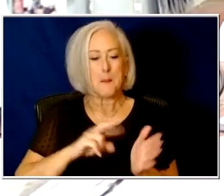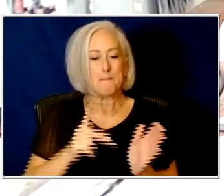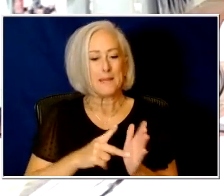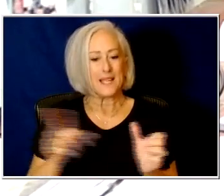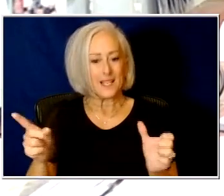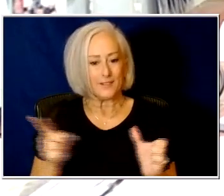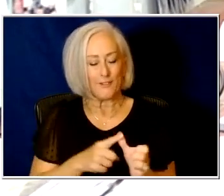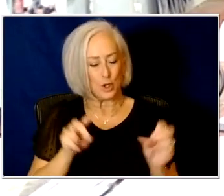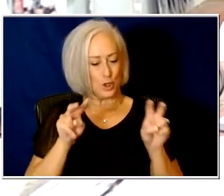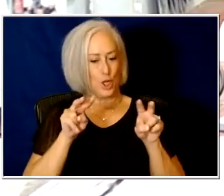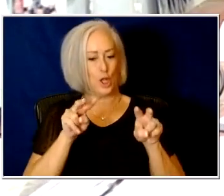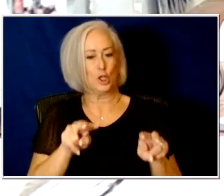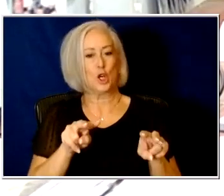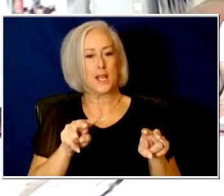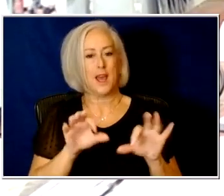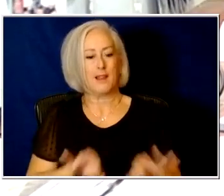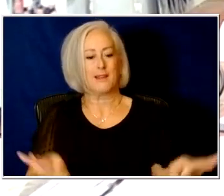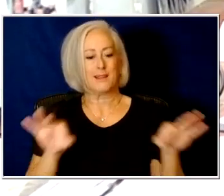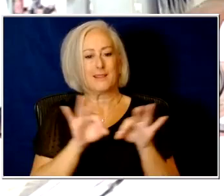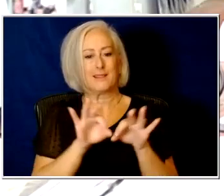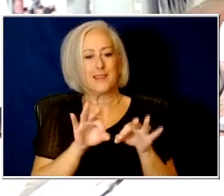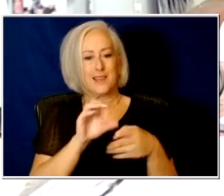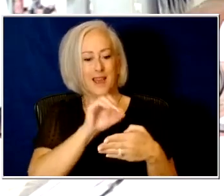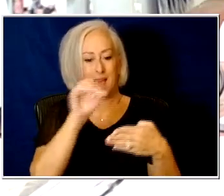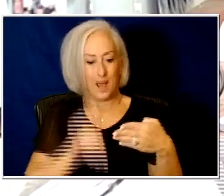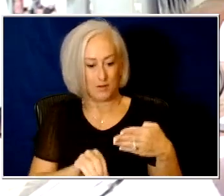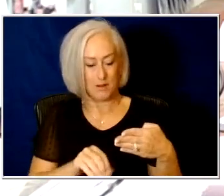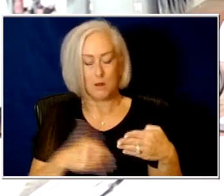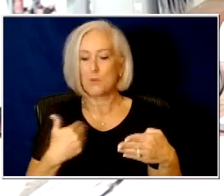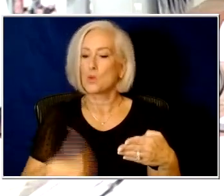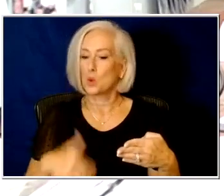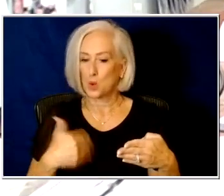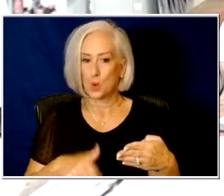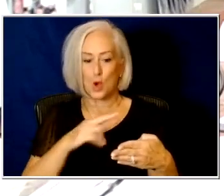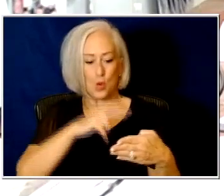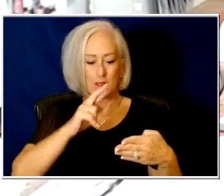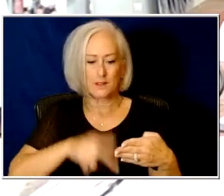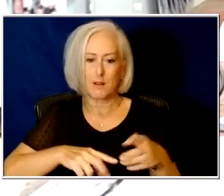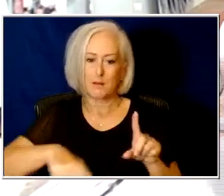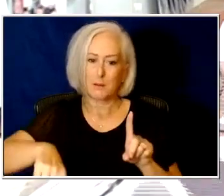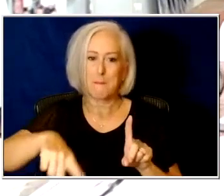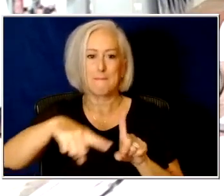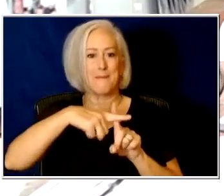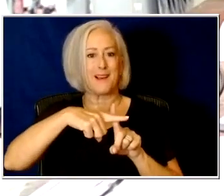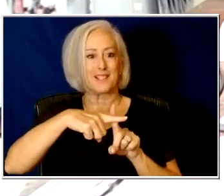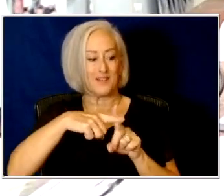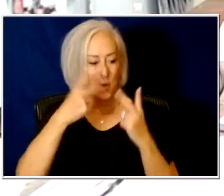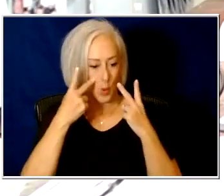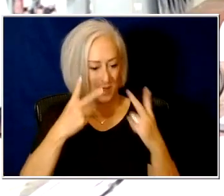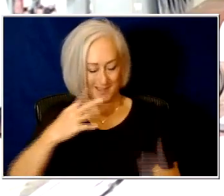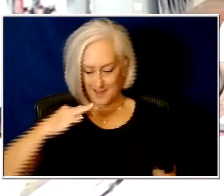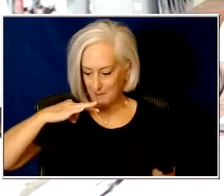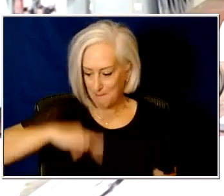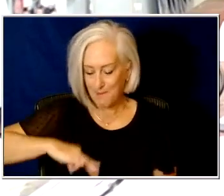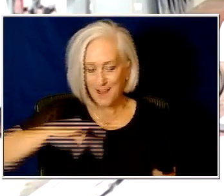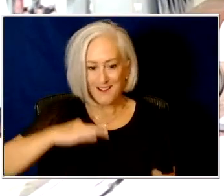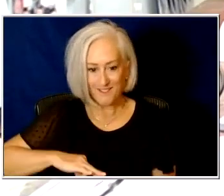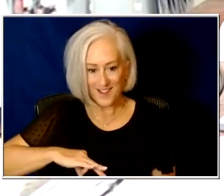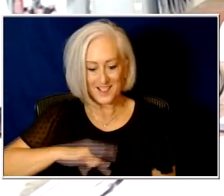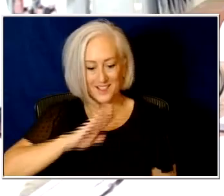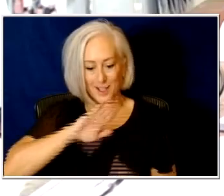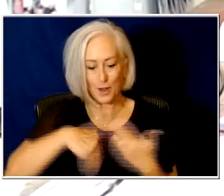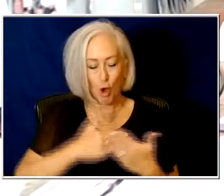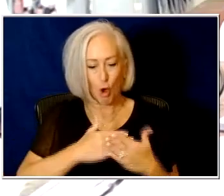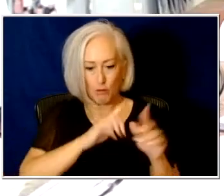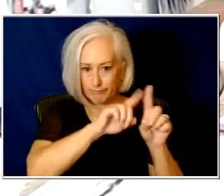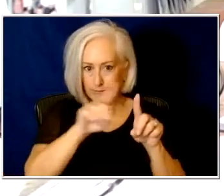outcome measures, and the results were positive, meaning there appear to be benefits in basically every measure of these